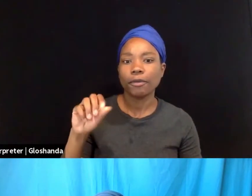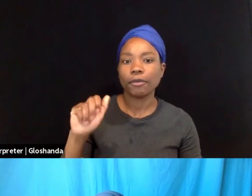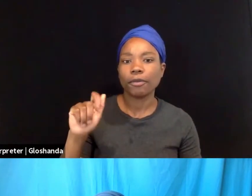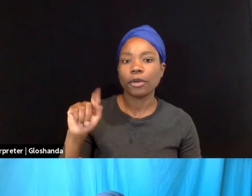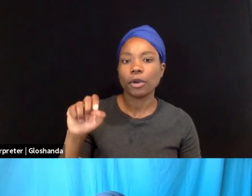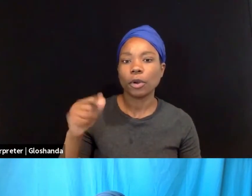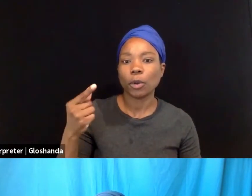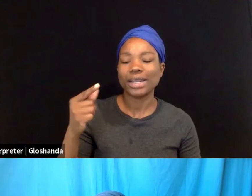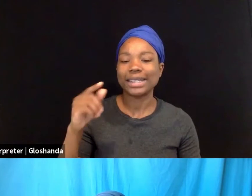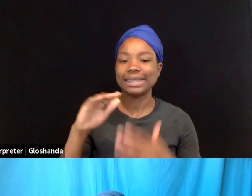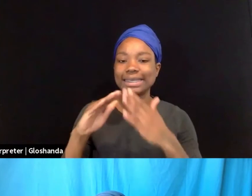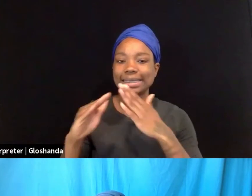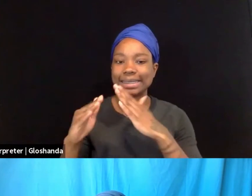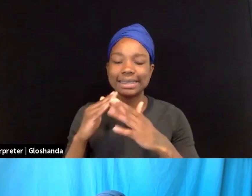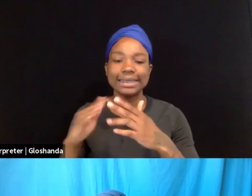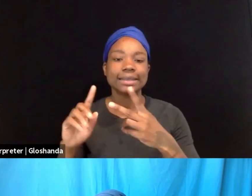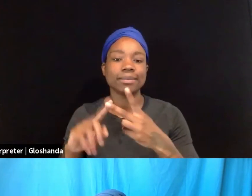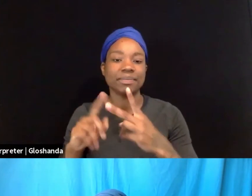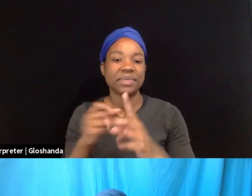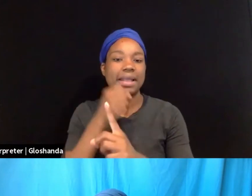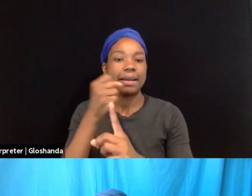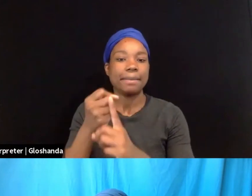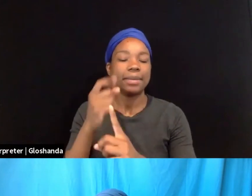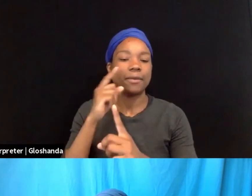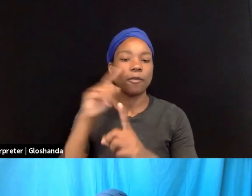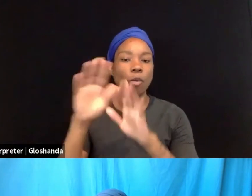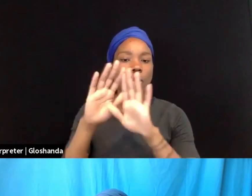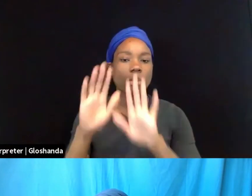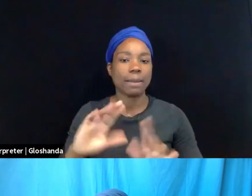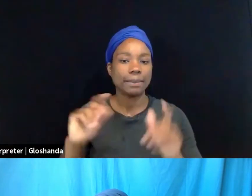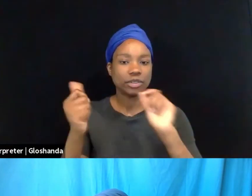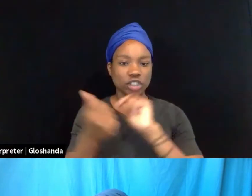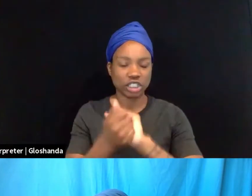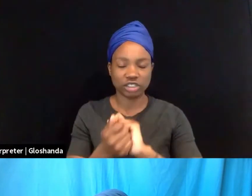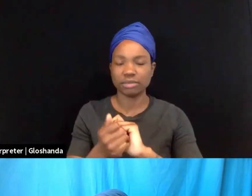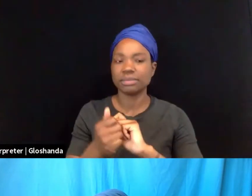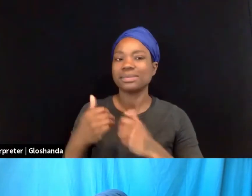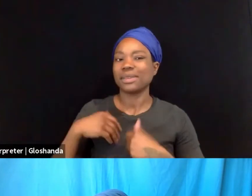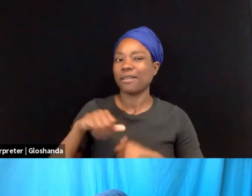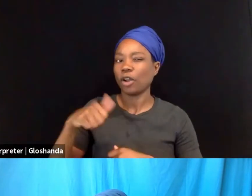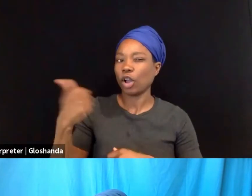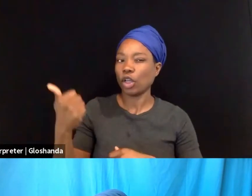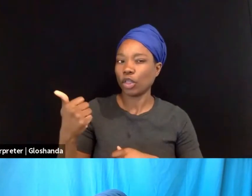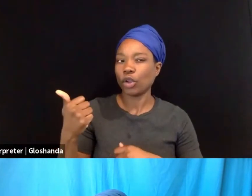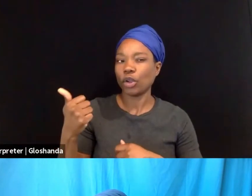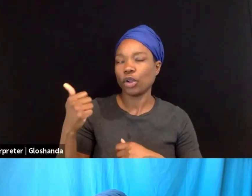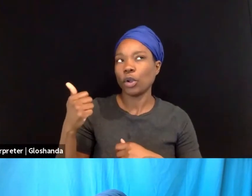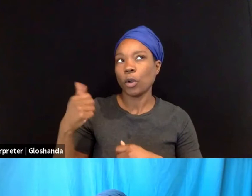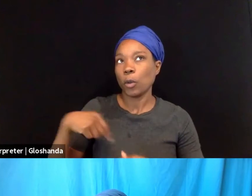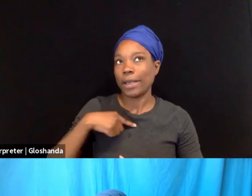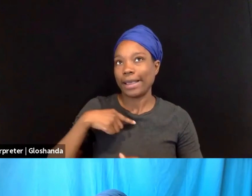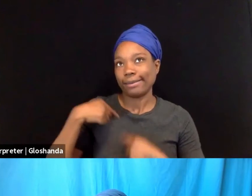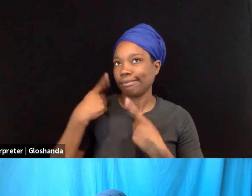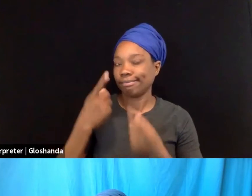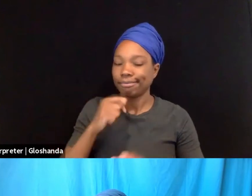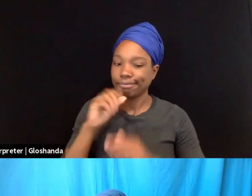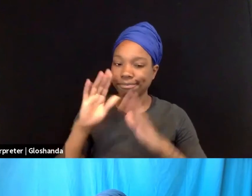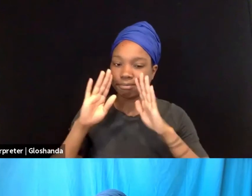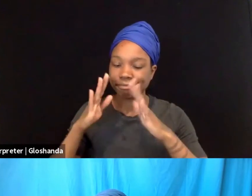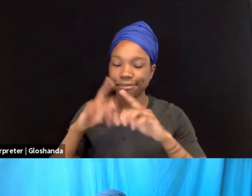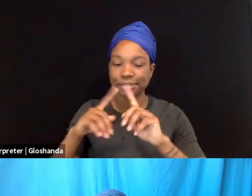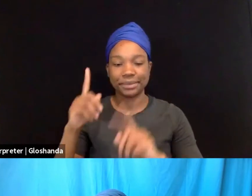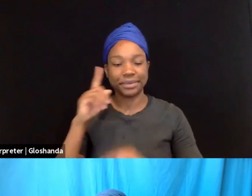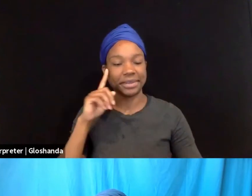And then one that we hadn't been paying as much attention to, but I think is more relevant than ever, is the system of